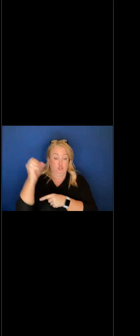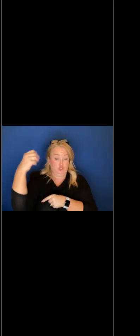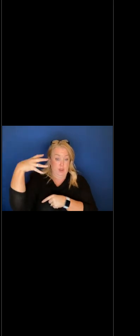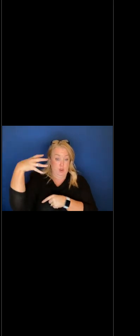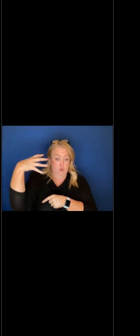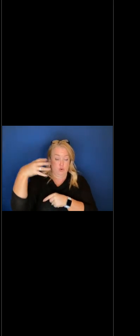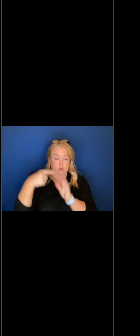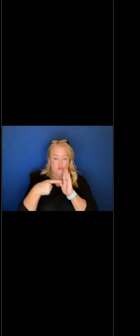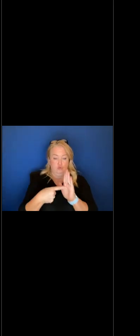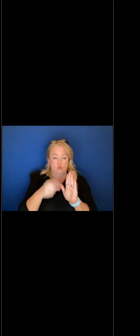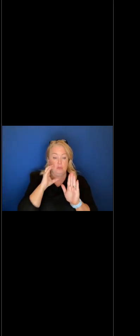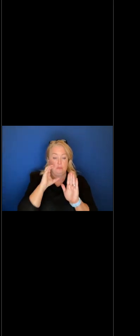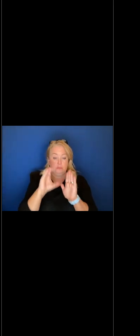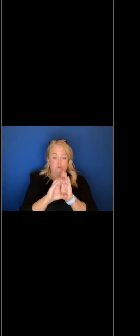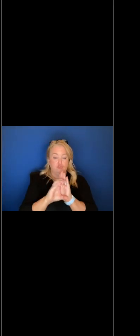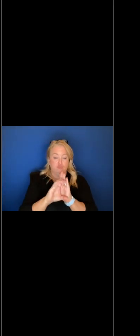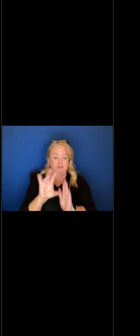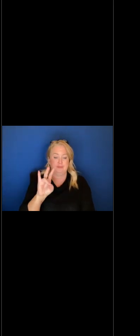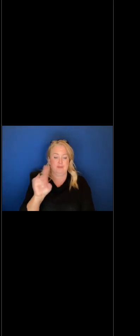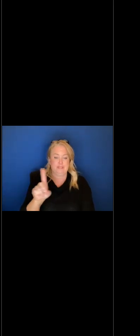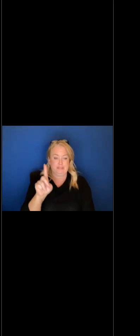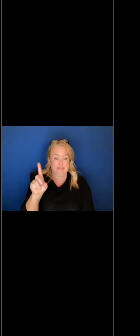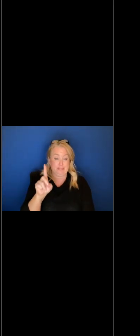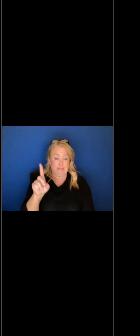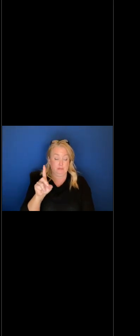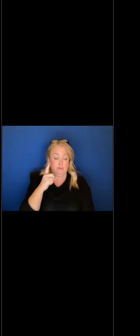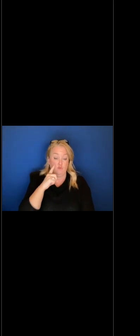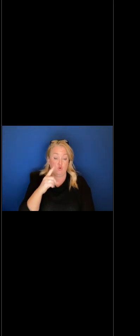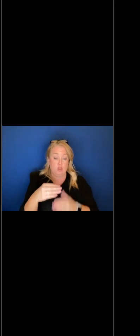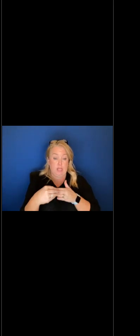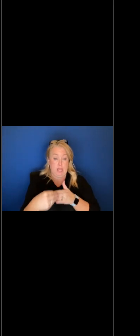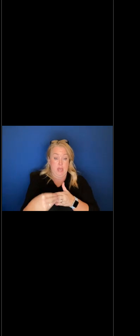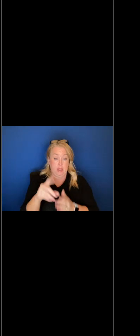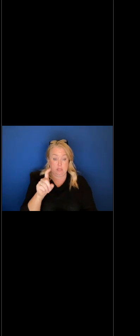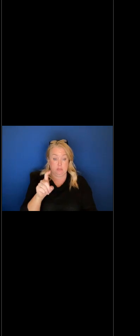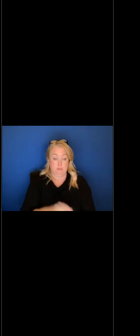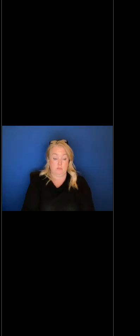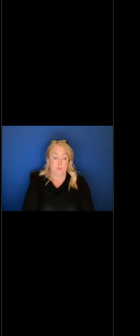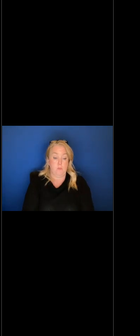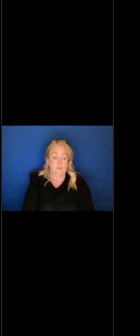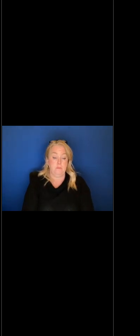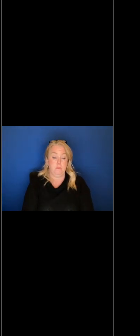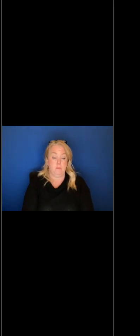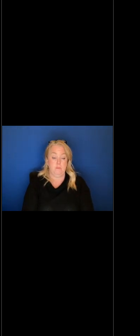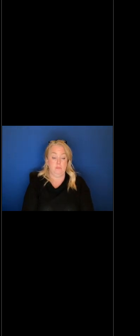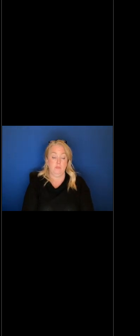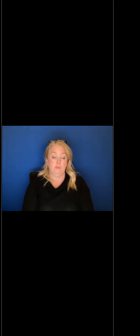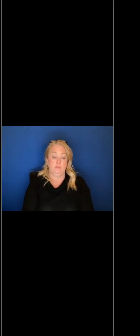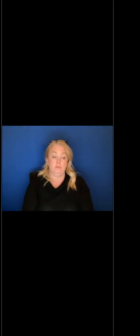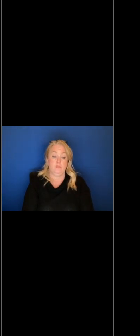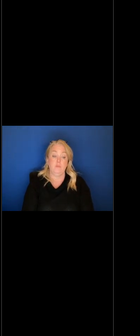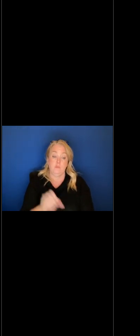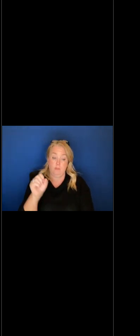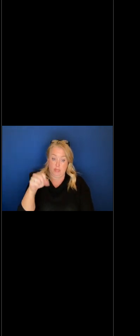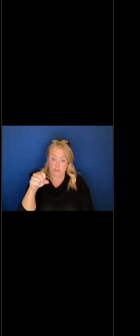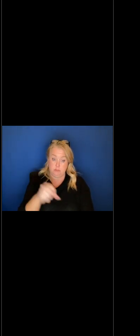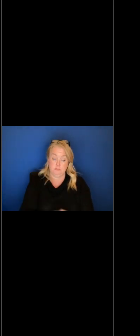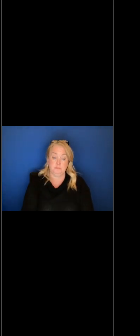shown in figure 7D of the guidelines? The answer is